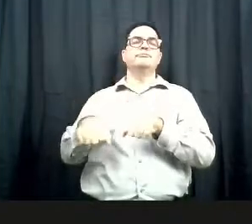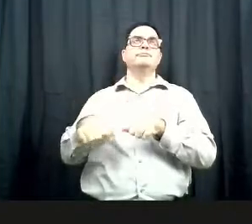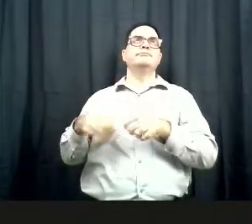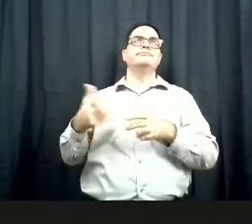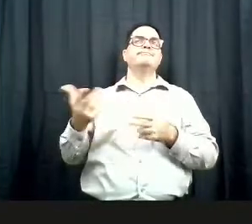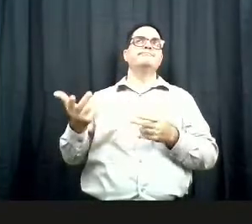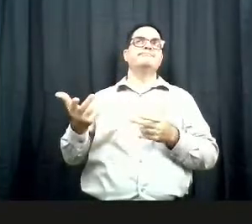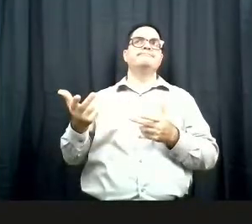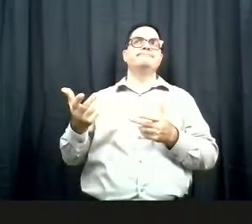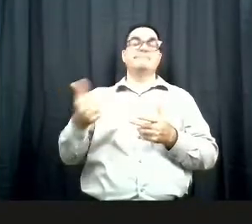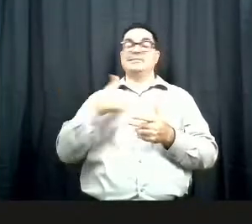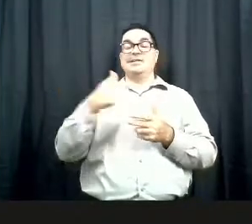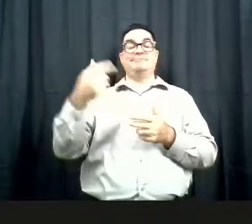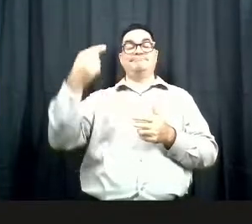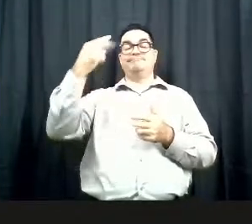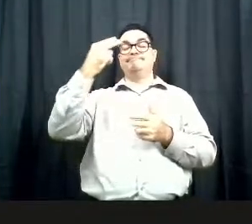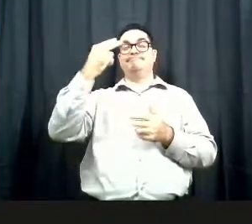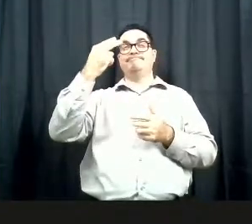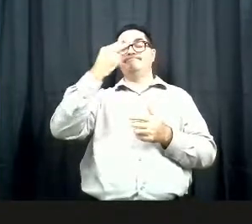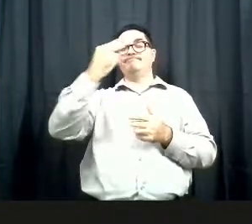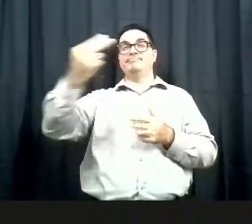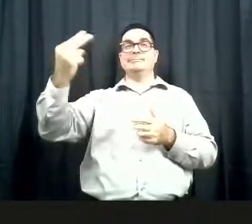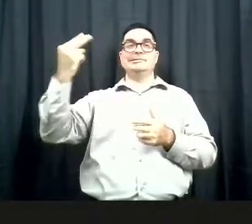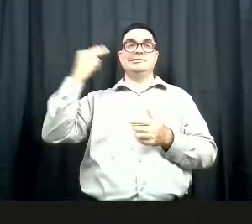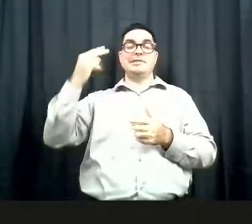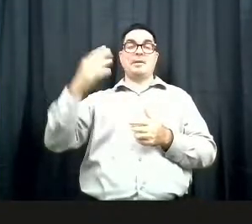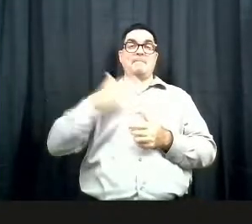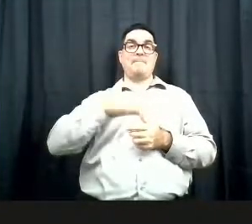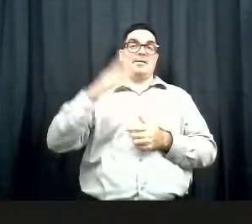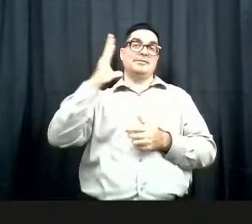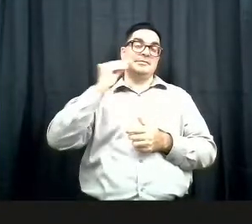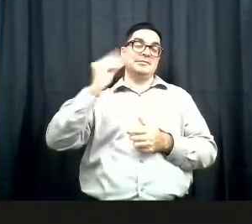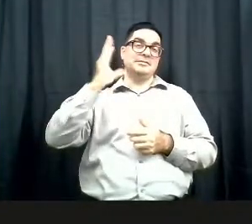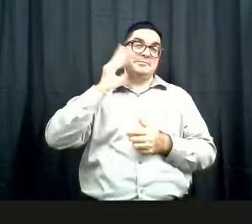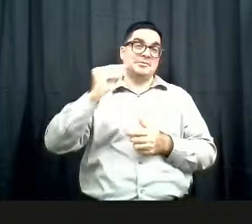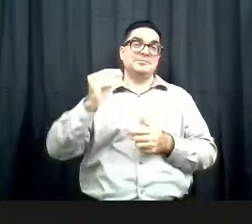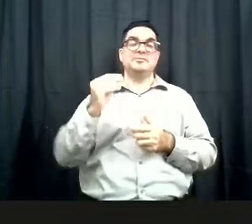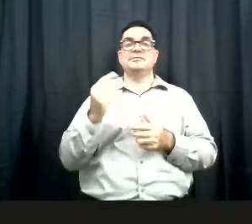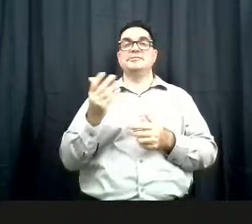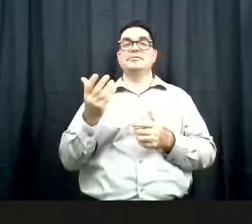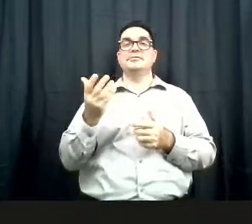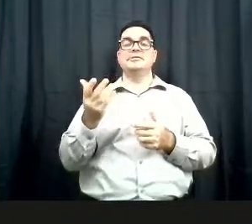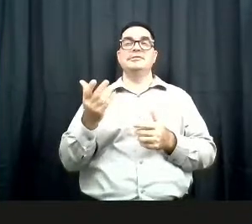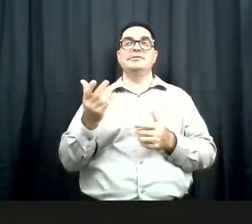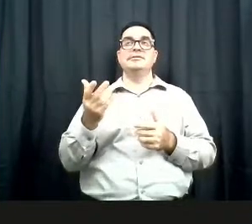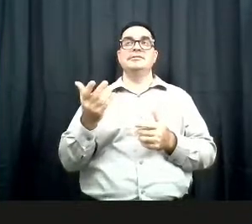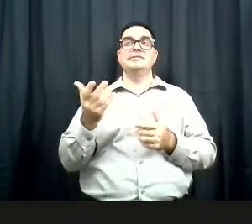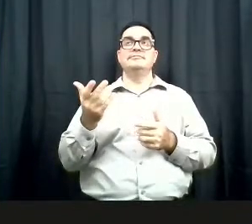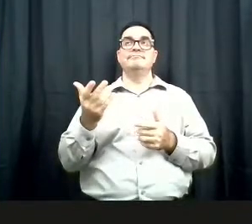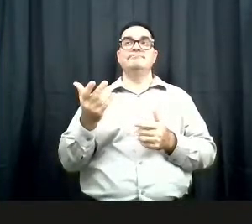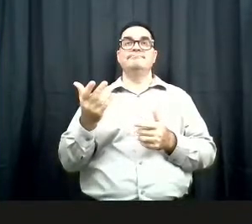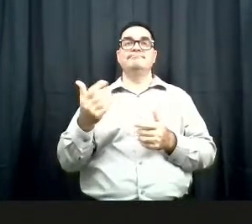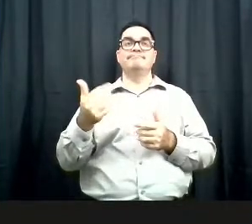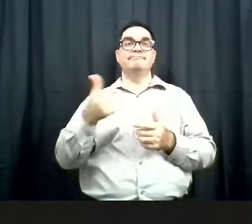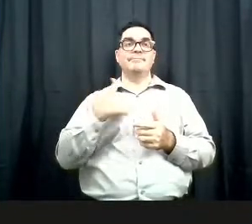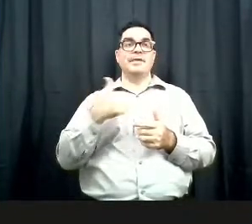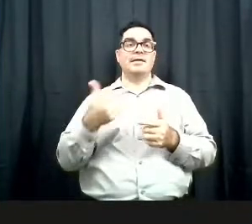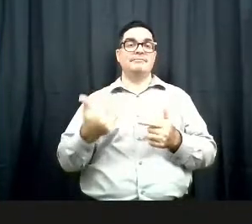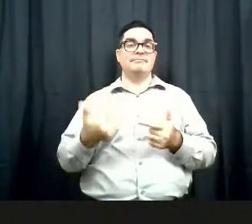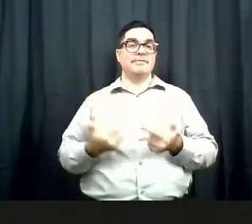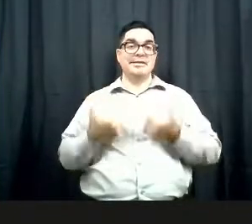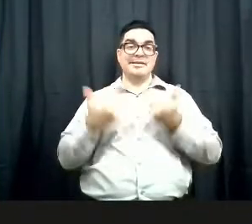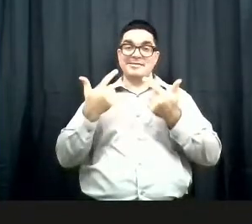both my experience in public service, and so much of what I have is based on growing up in Puerto Rico and the opportunities that I